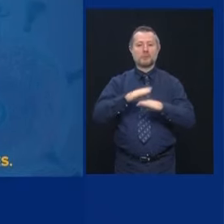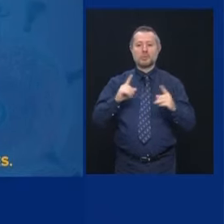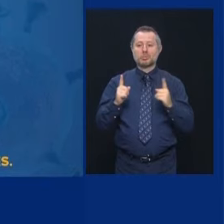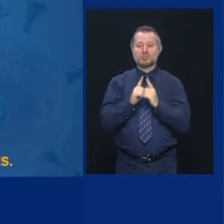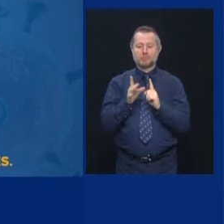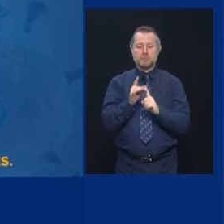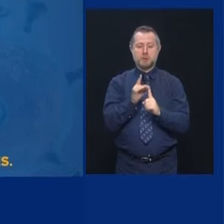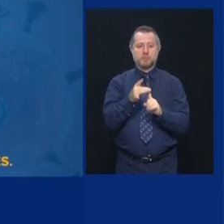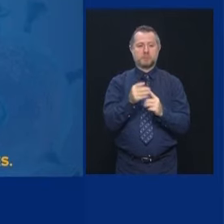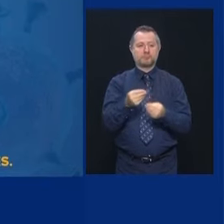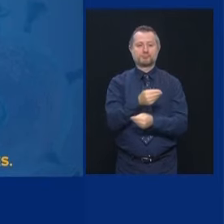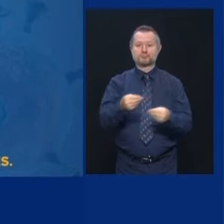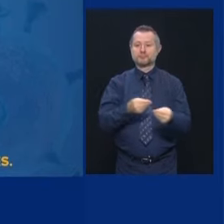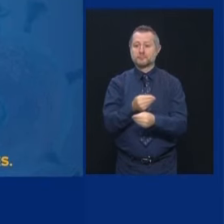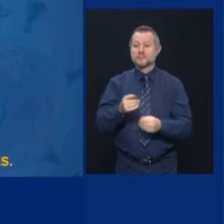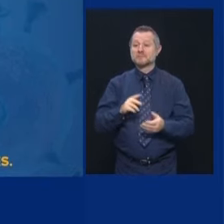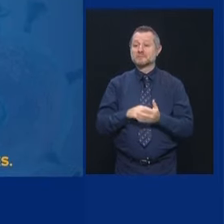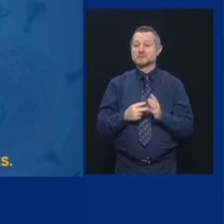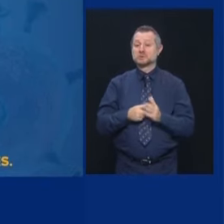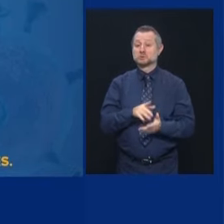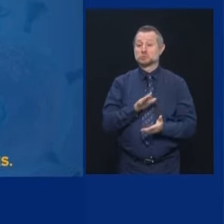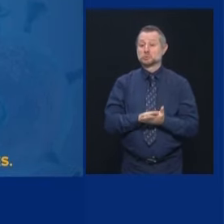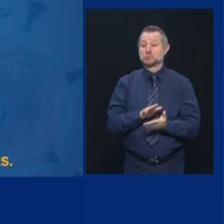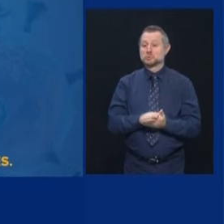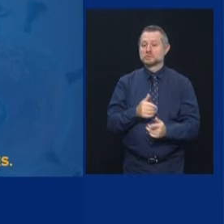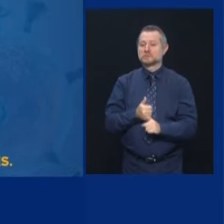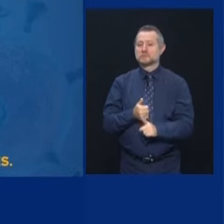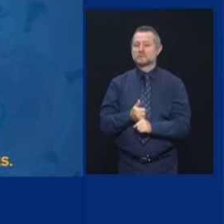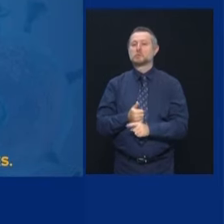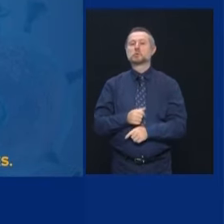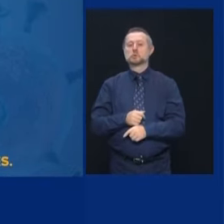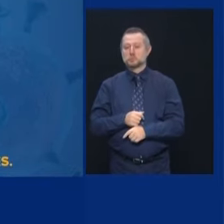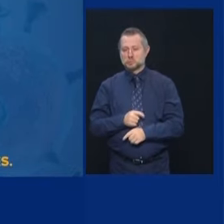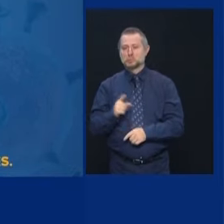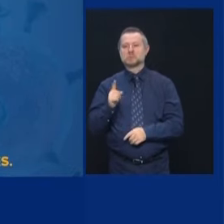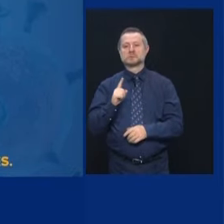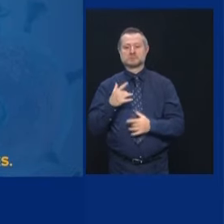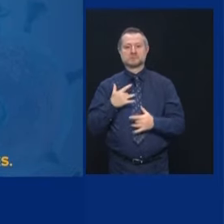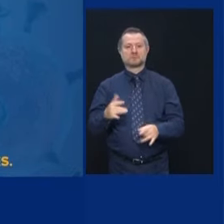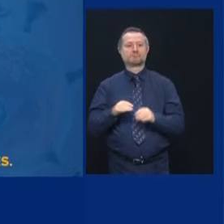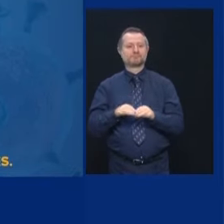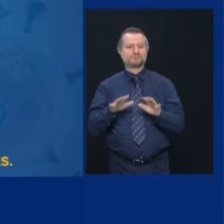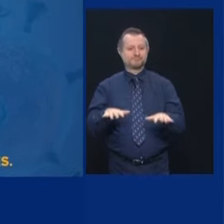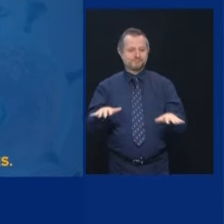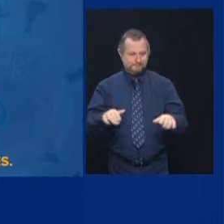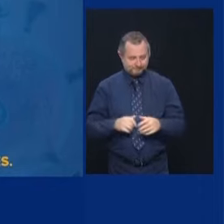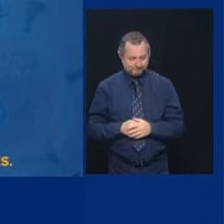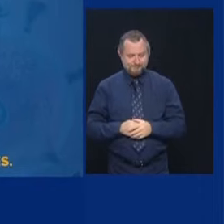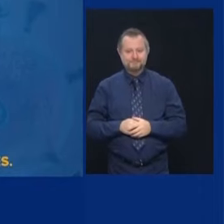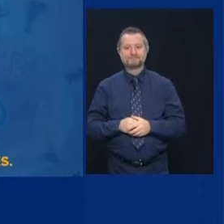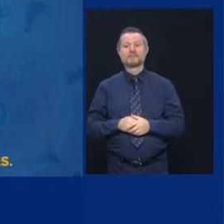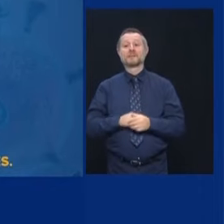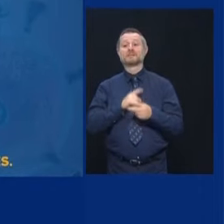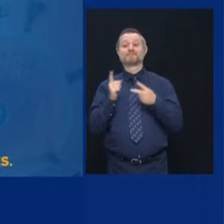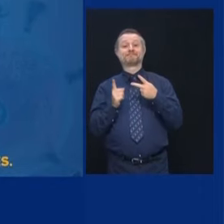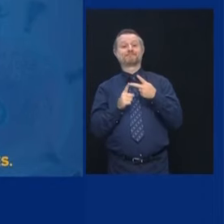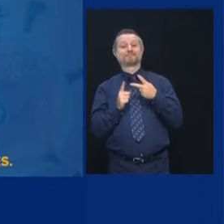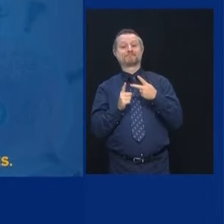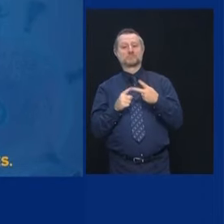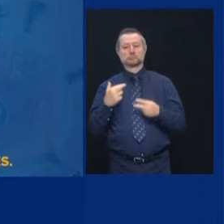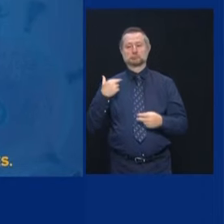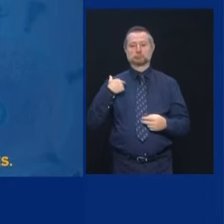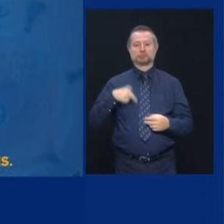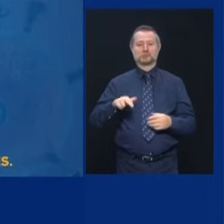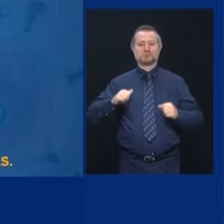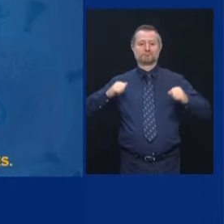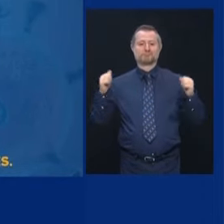Schools can be locations of transmissions. Religious gatherings, especially